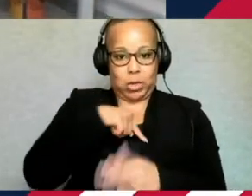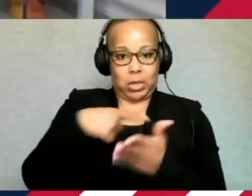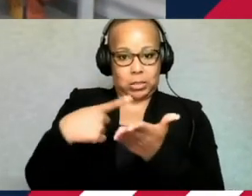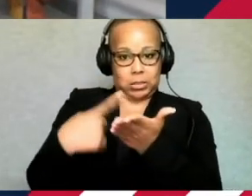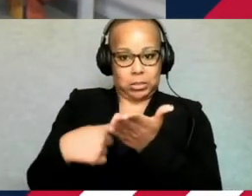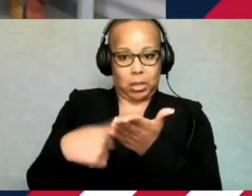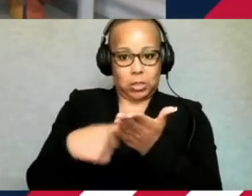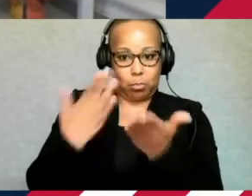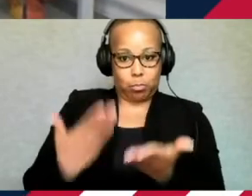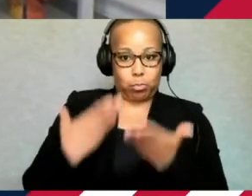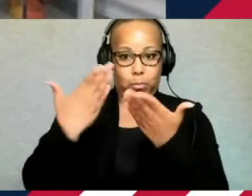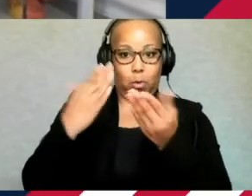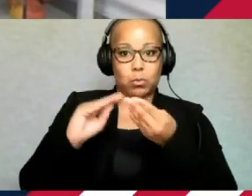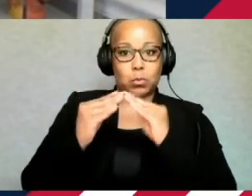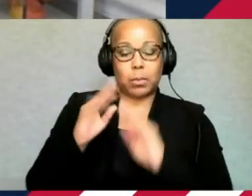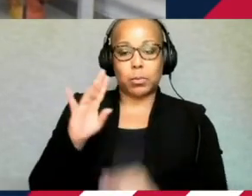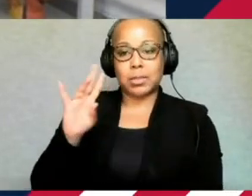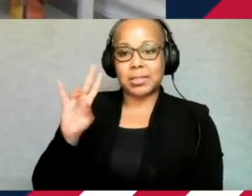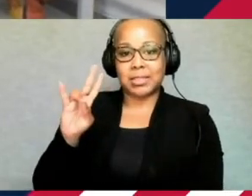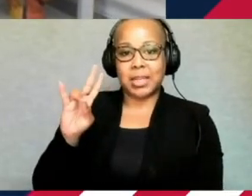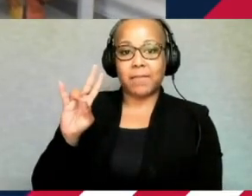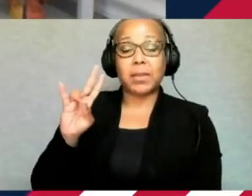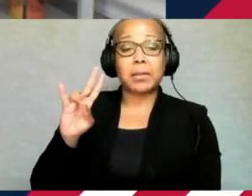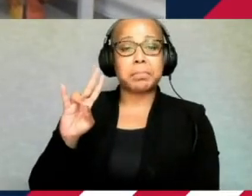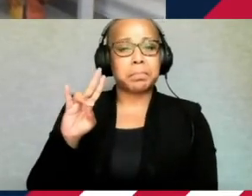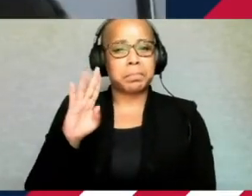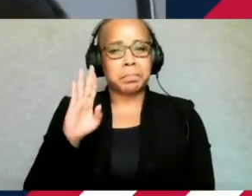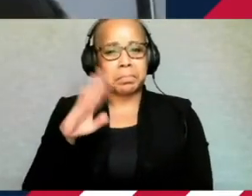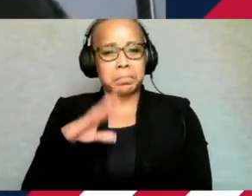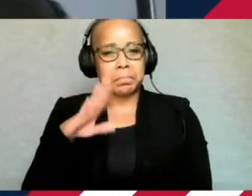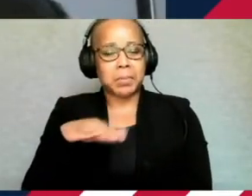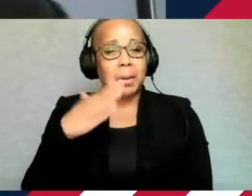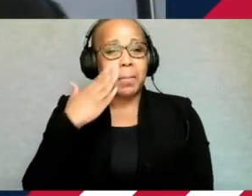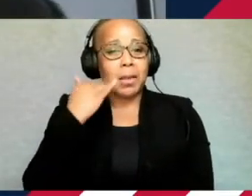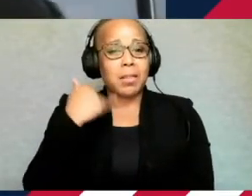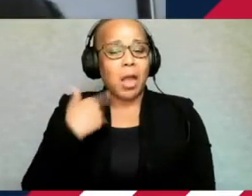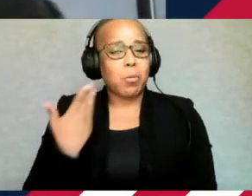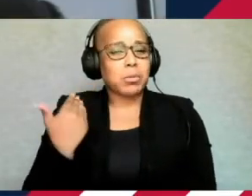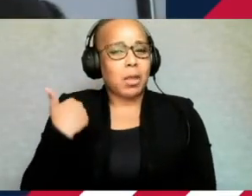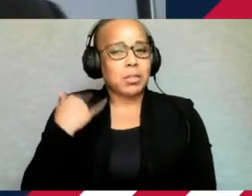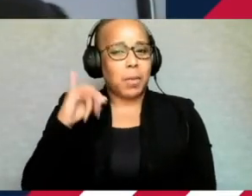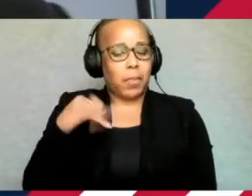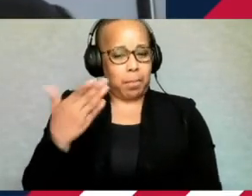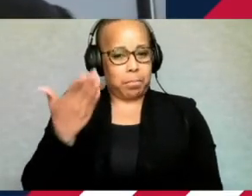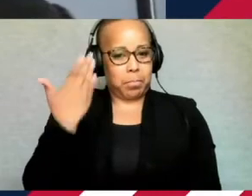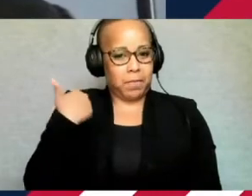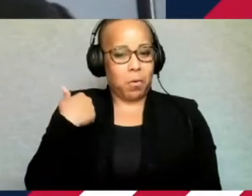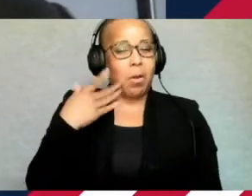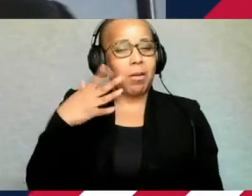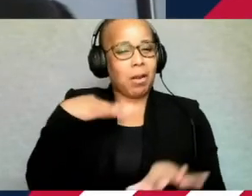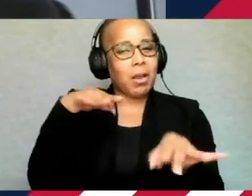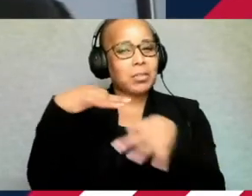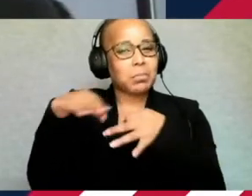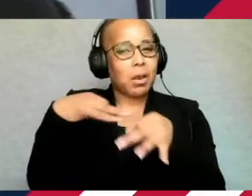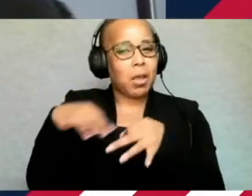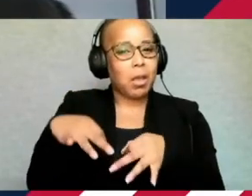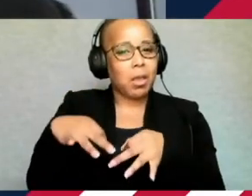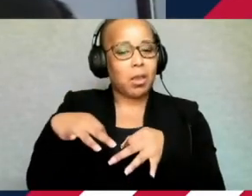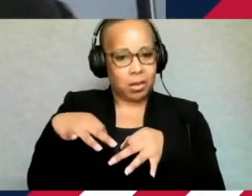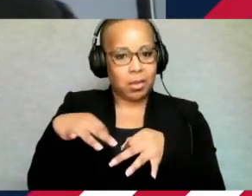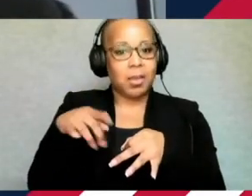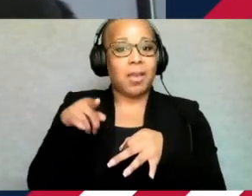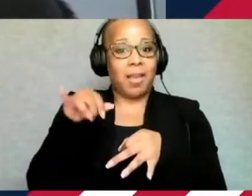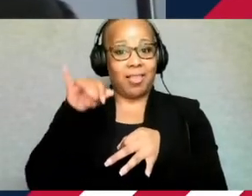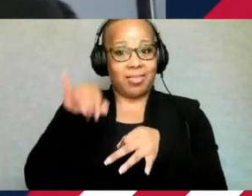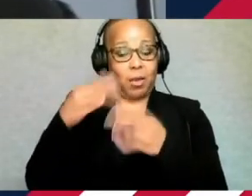proposal number 7. Can I, just because I was asked about this before, explain very technically, that was a